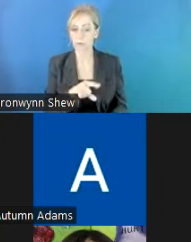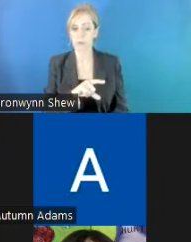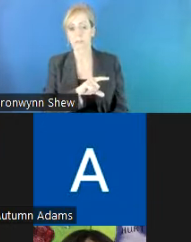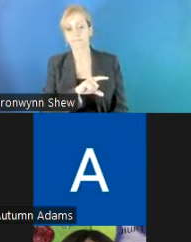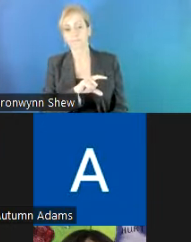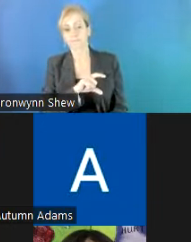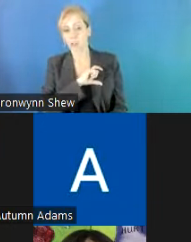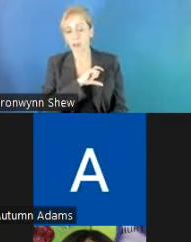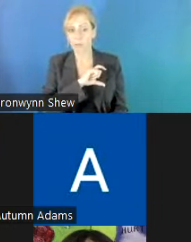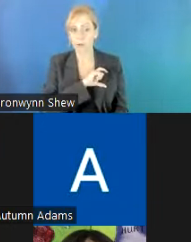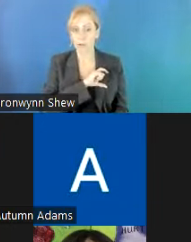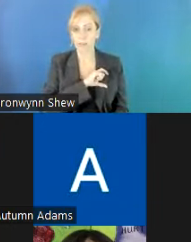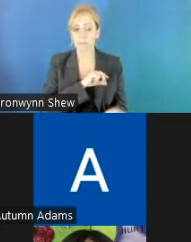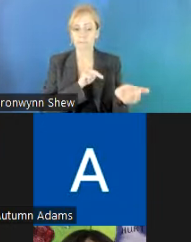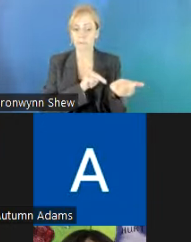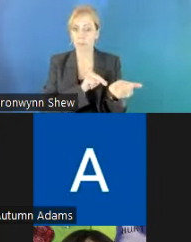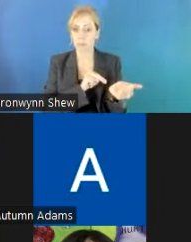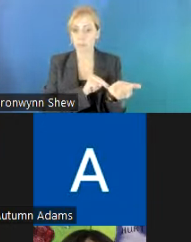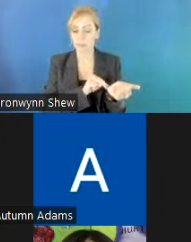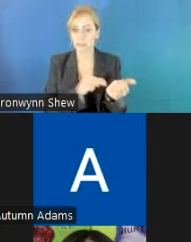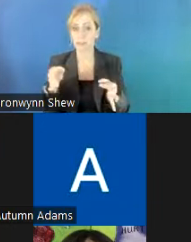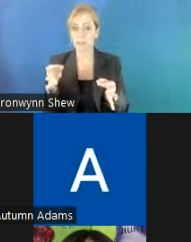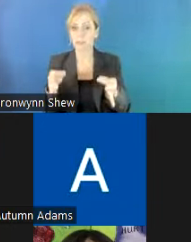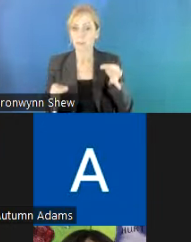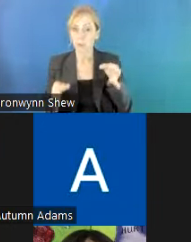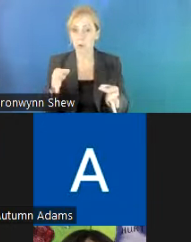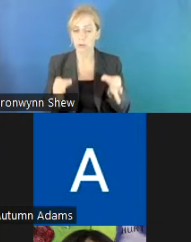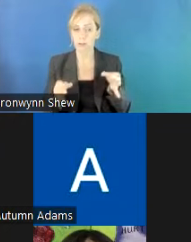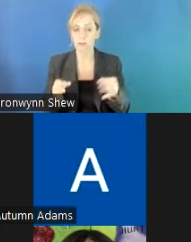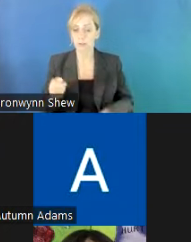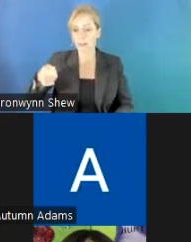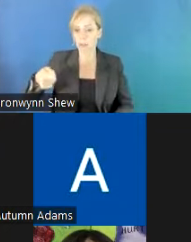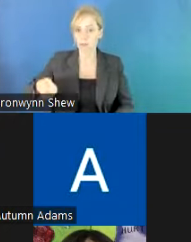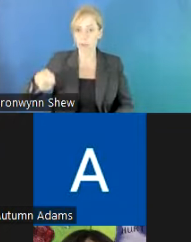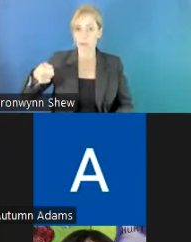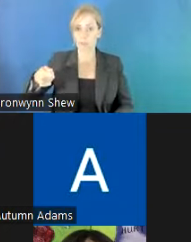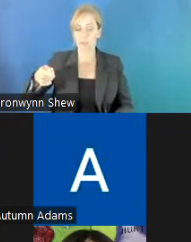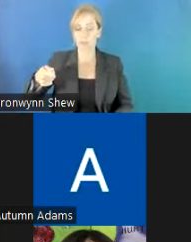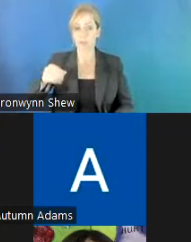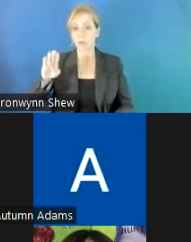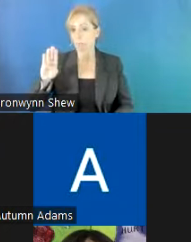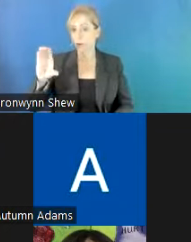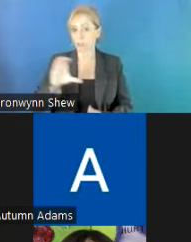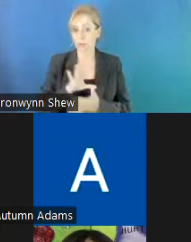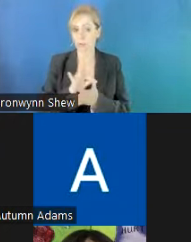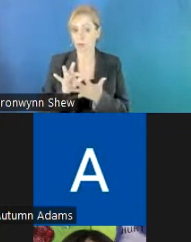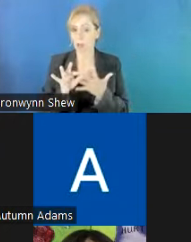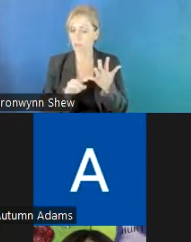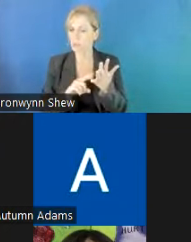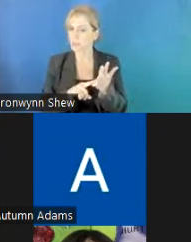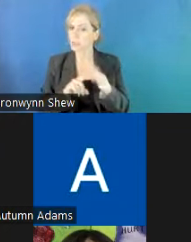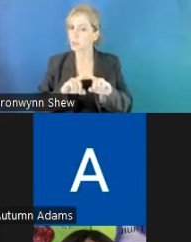judge, birth control options, drugs or alcohol, having those different images.